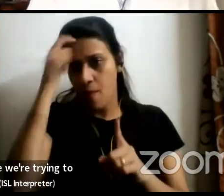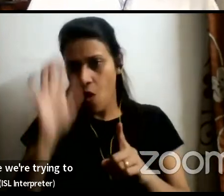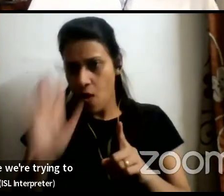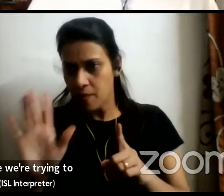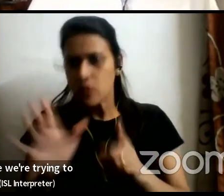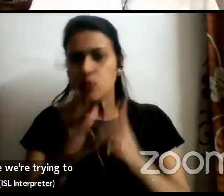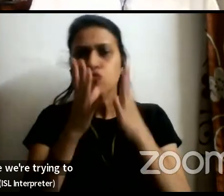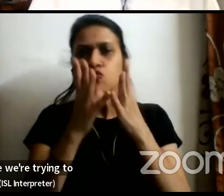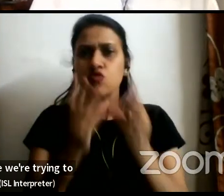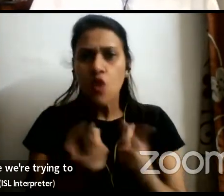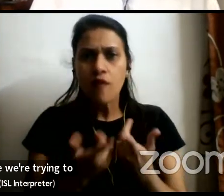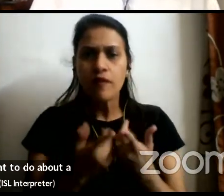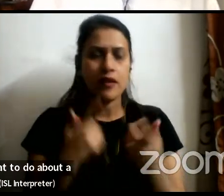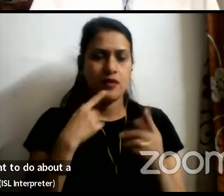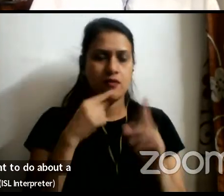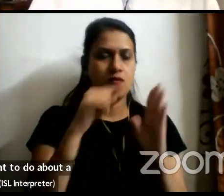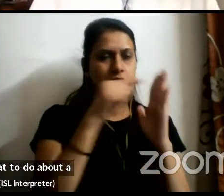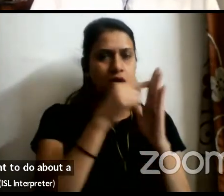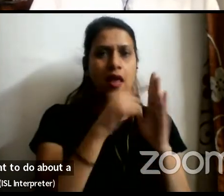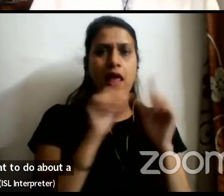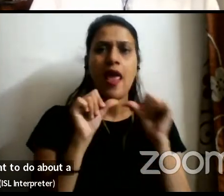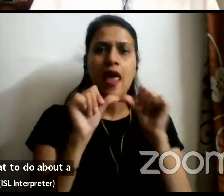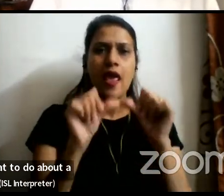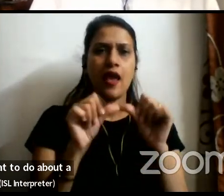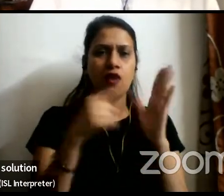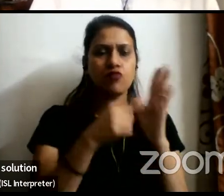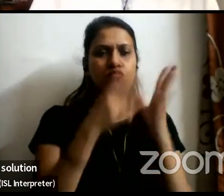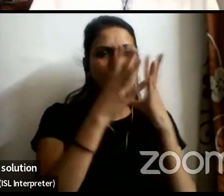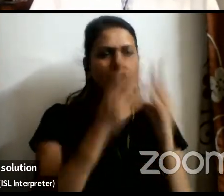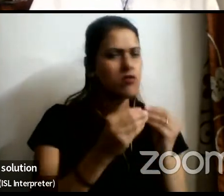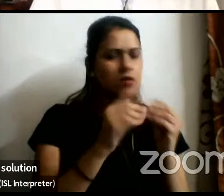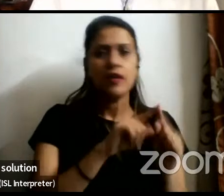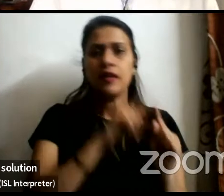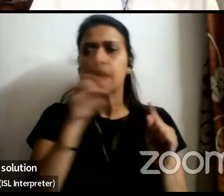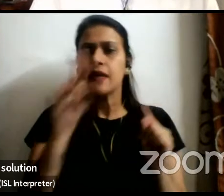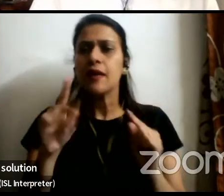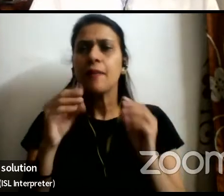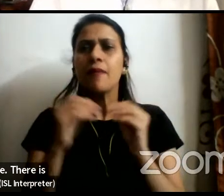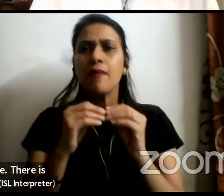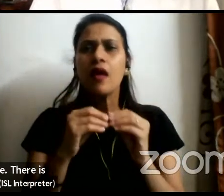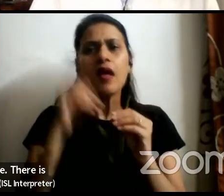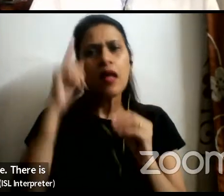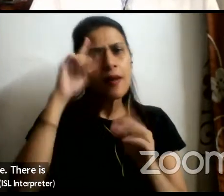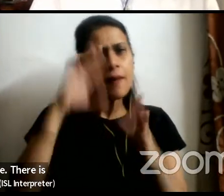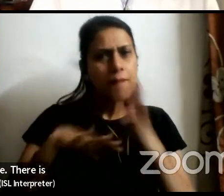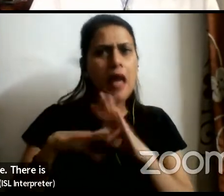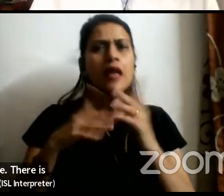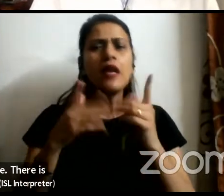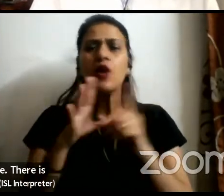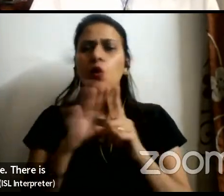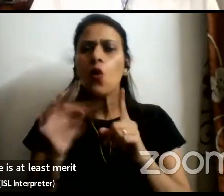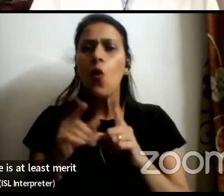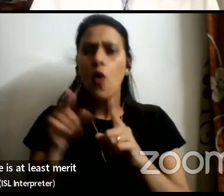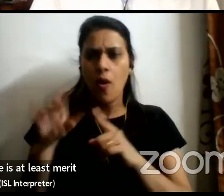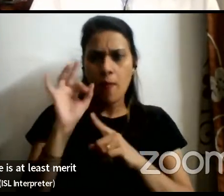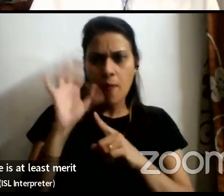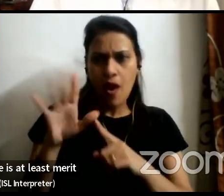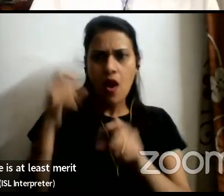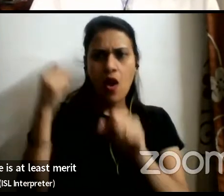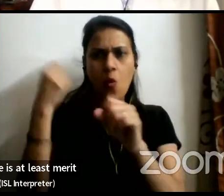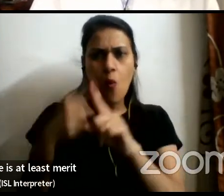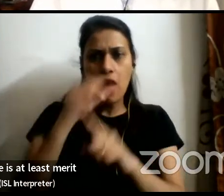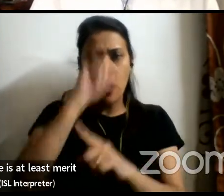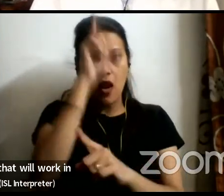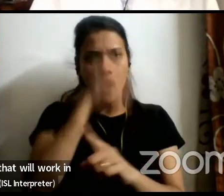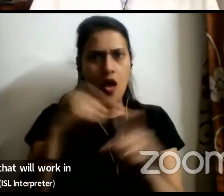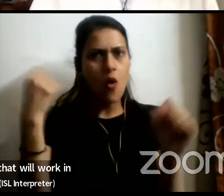a solution that has worked somewhere else, there is at least merit in sitting and thinking about whether that will work in our country